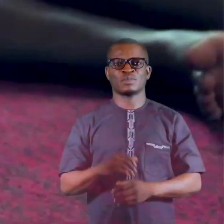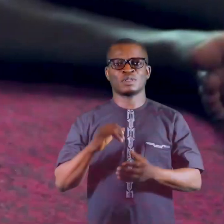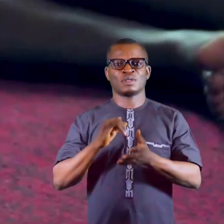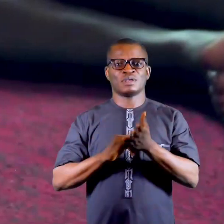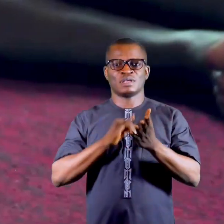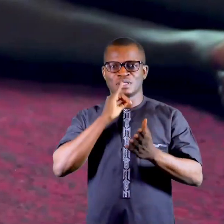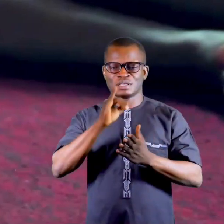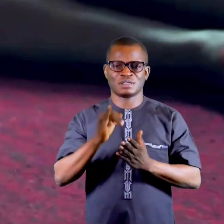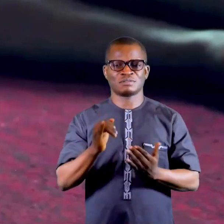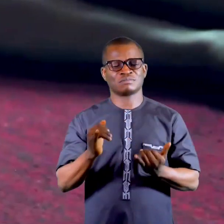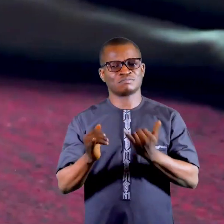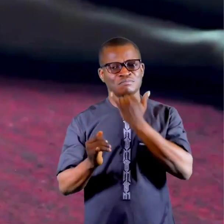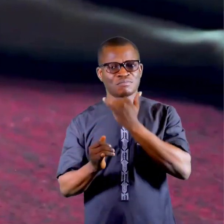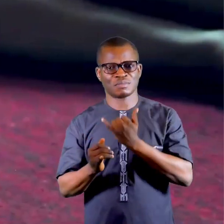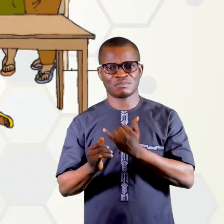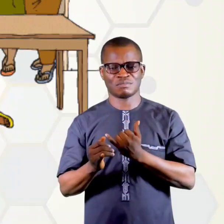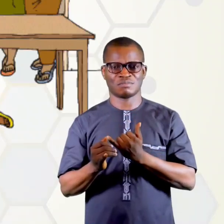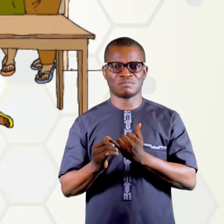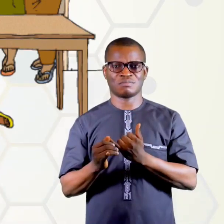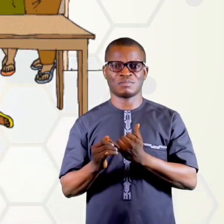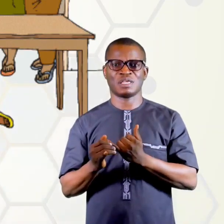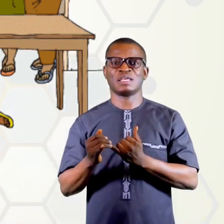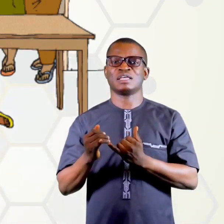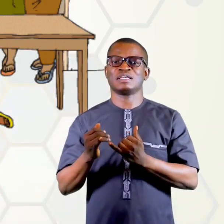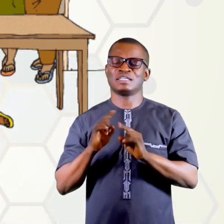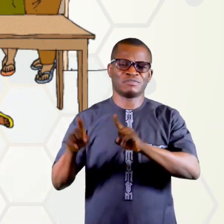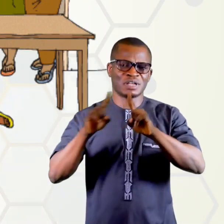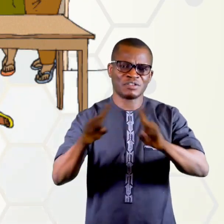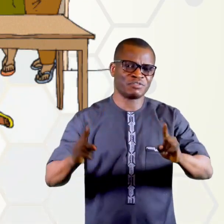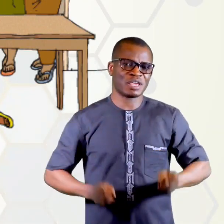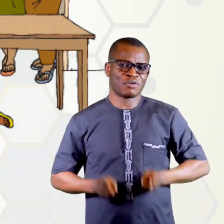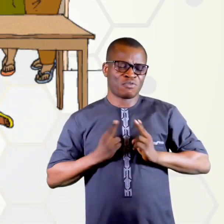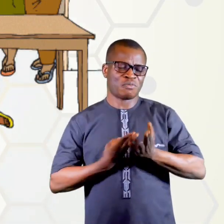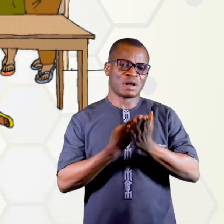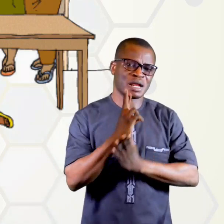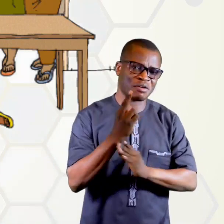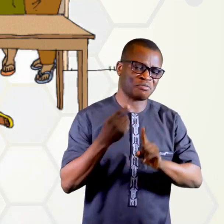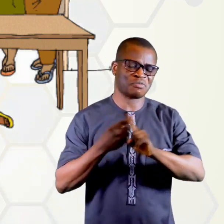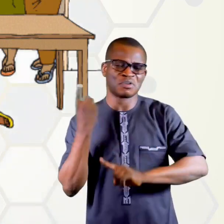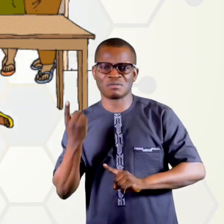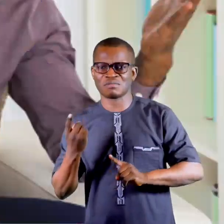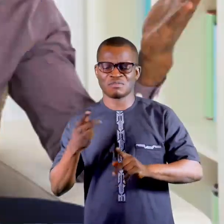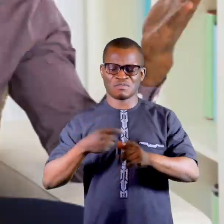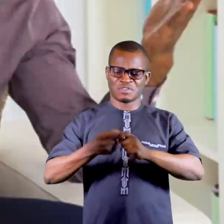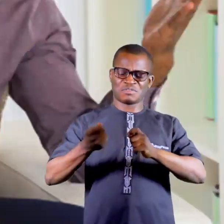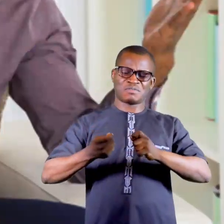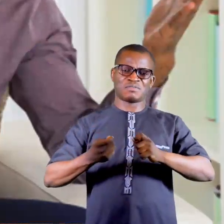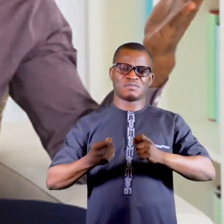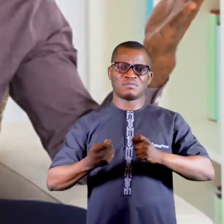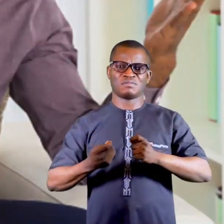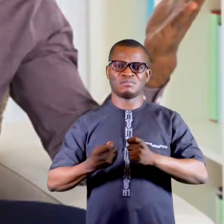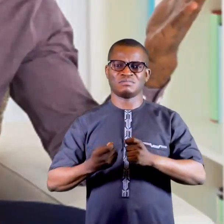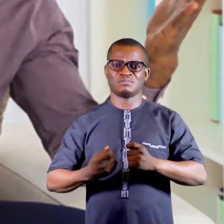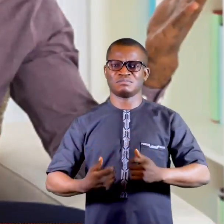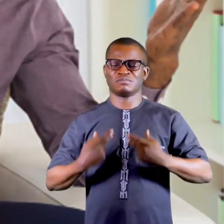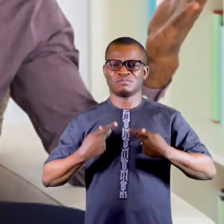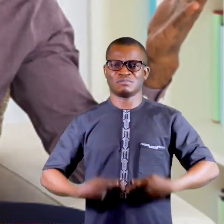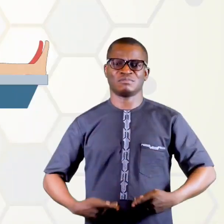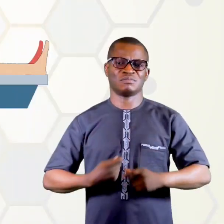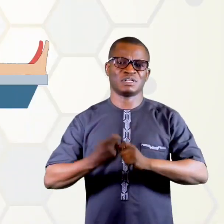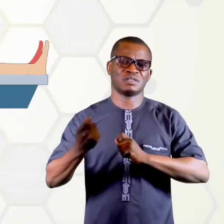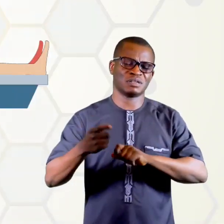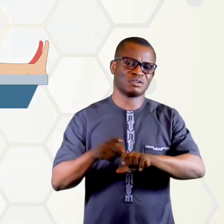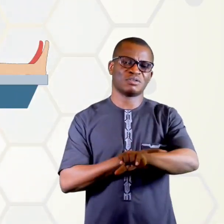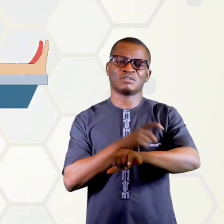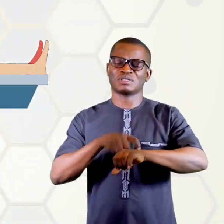A severe violation of several human rights with impacts ranging from physical harm, long-term emotional distress,